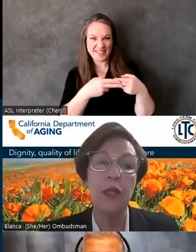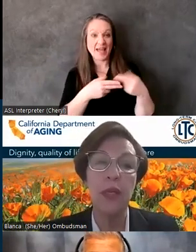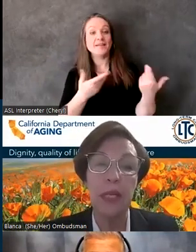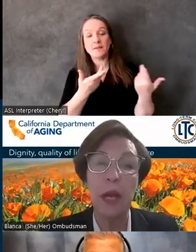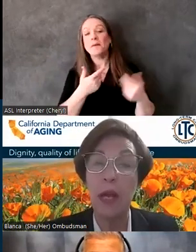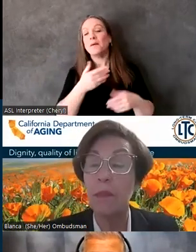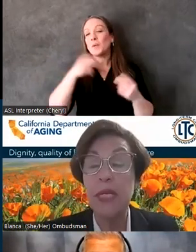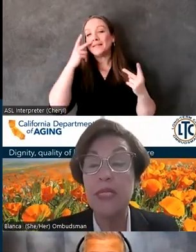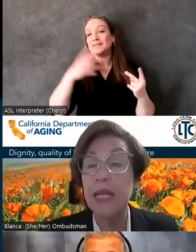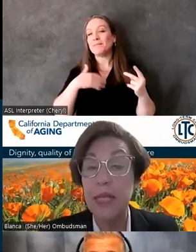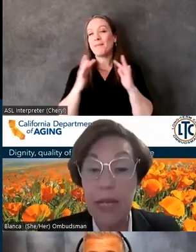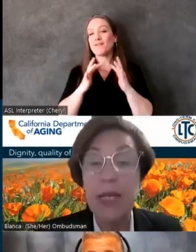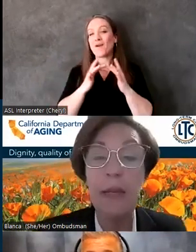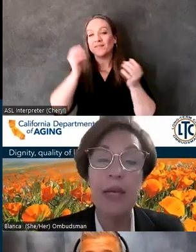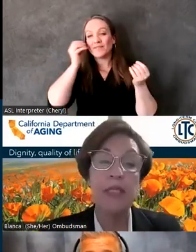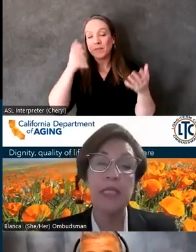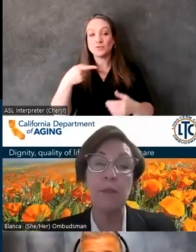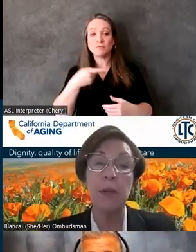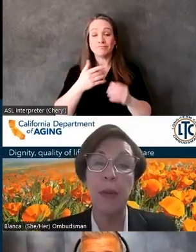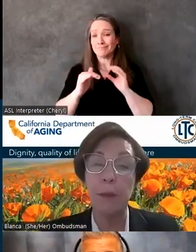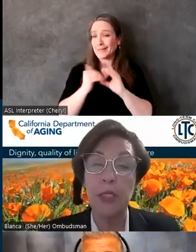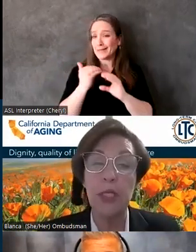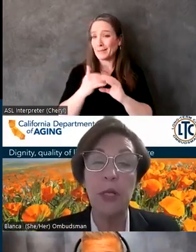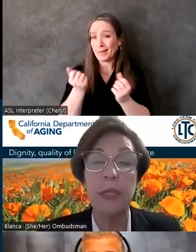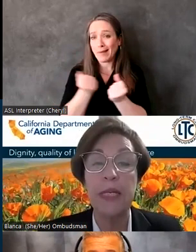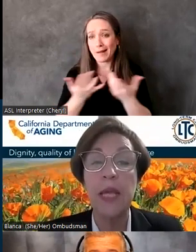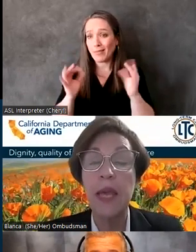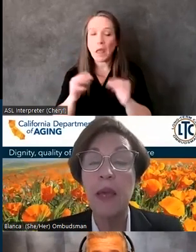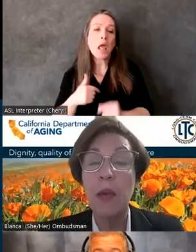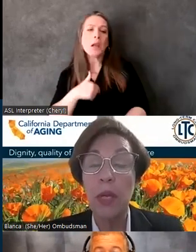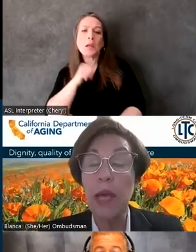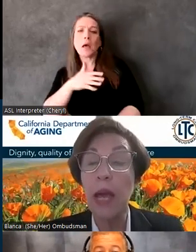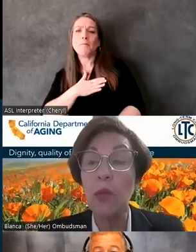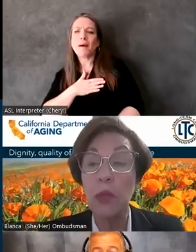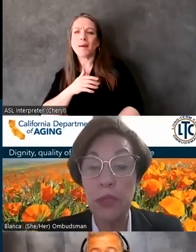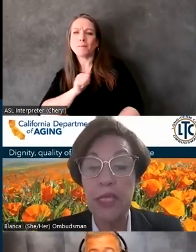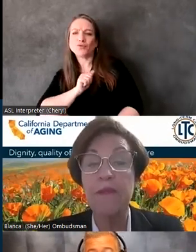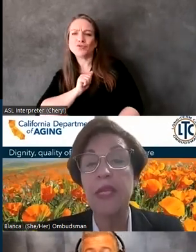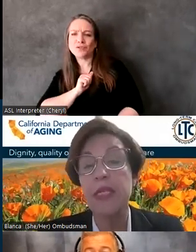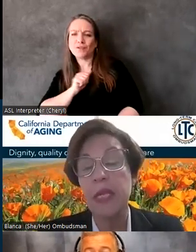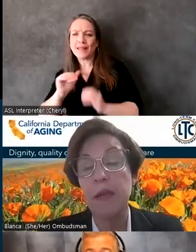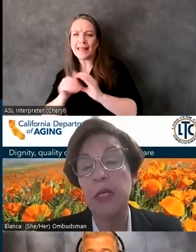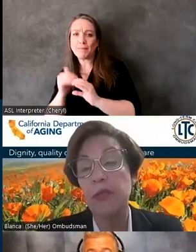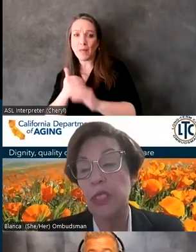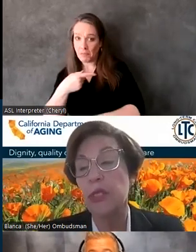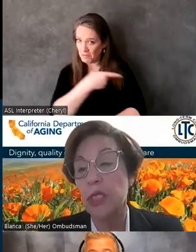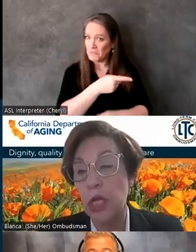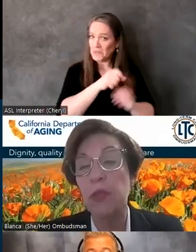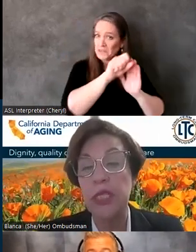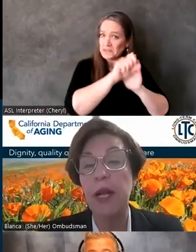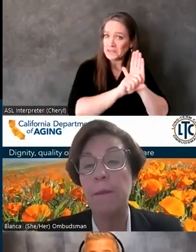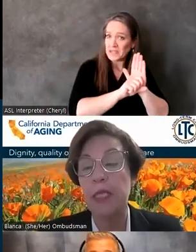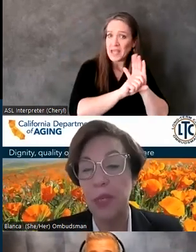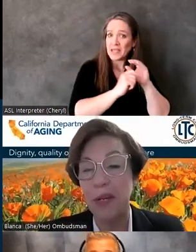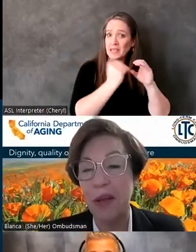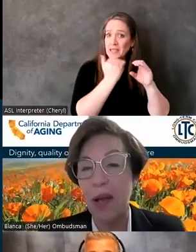that you can send any emails. I didn't put my personal because I will receive these if it goes to the general